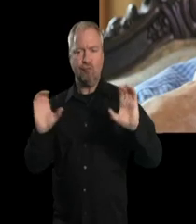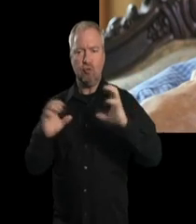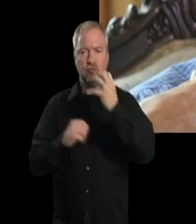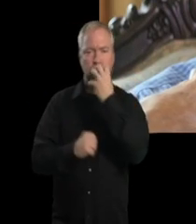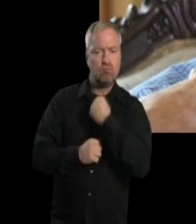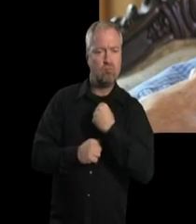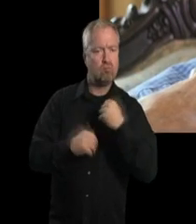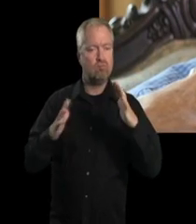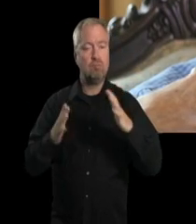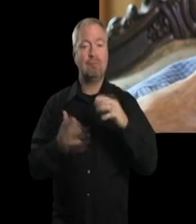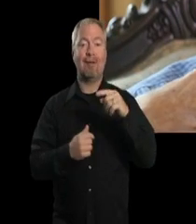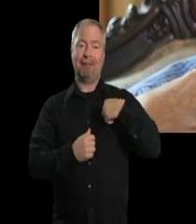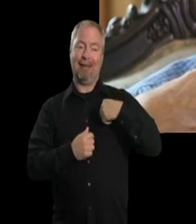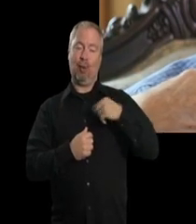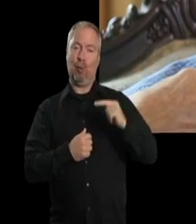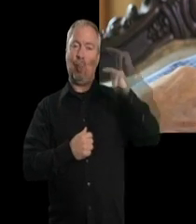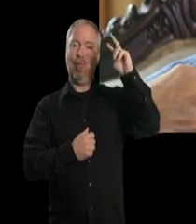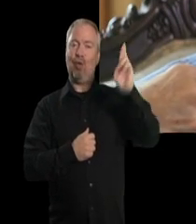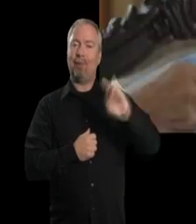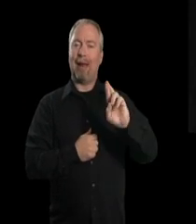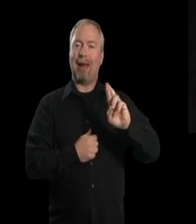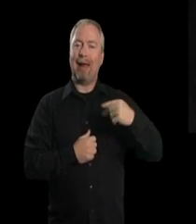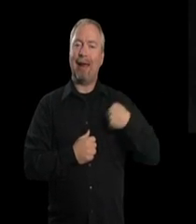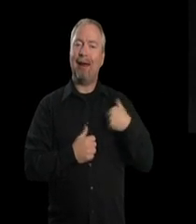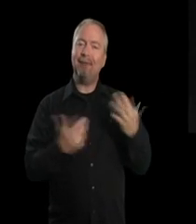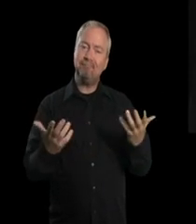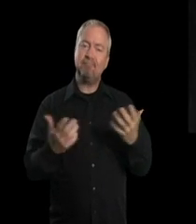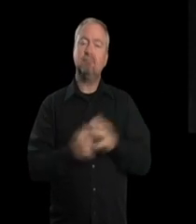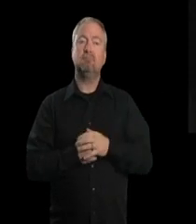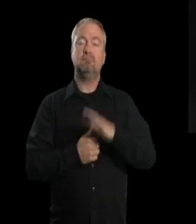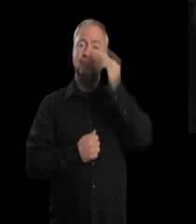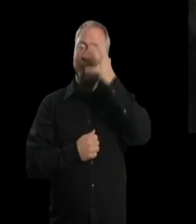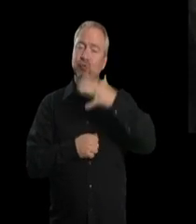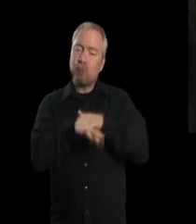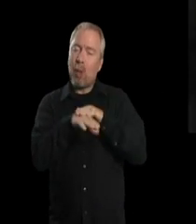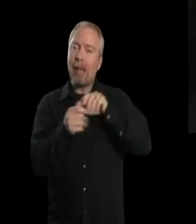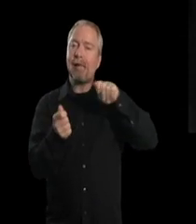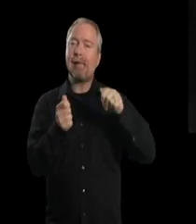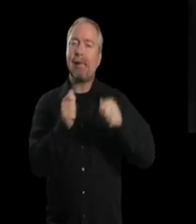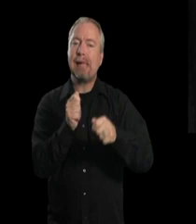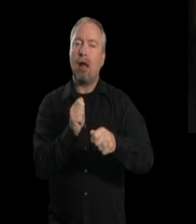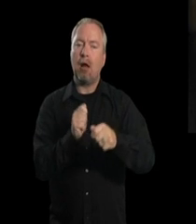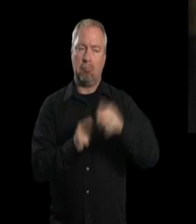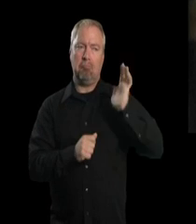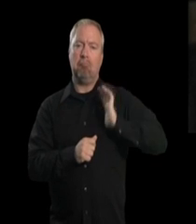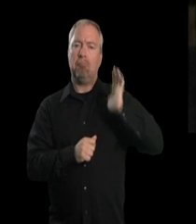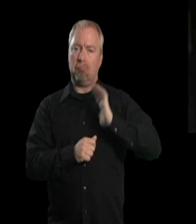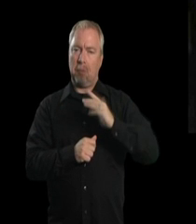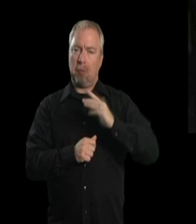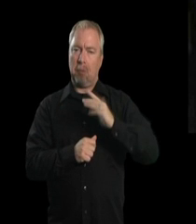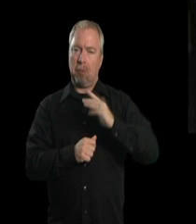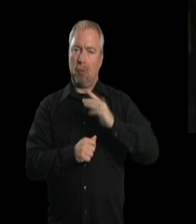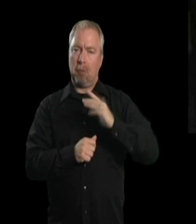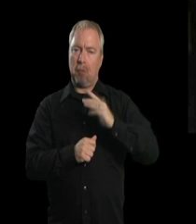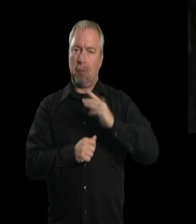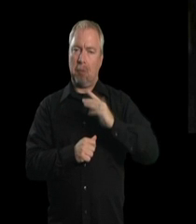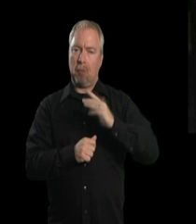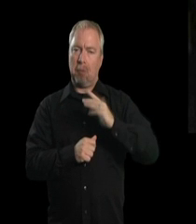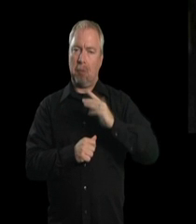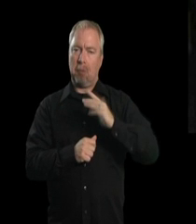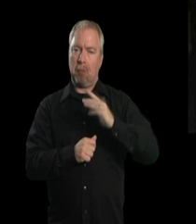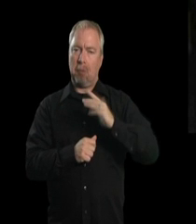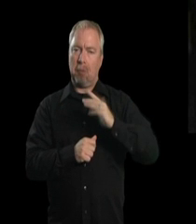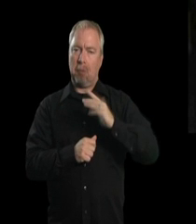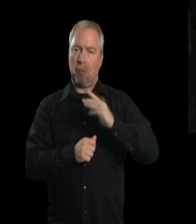conservative than I was as a Northern Republican. It was a slow evolution. In old film, people